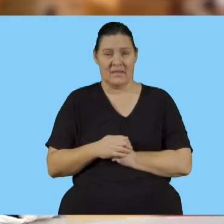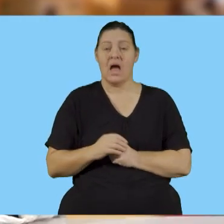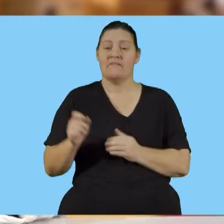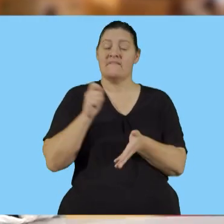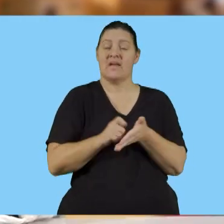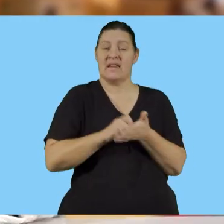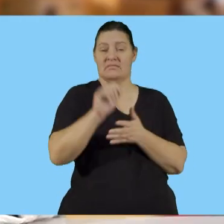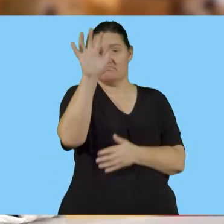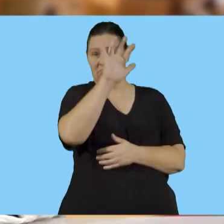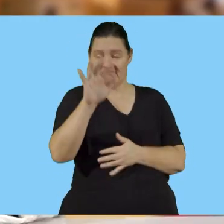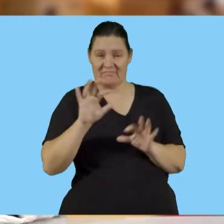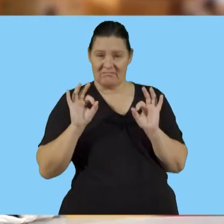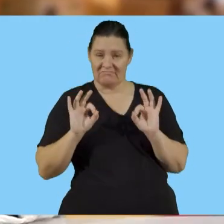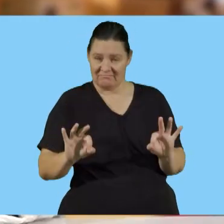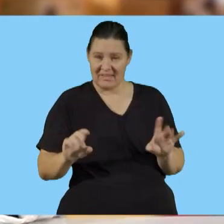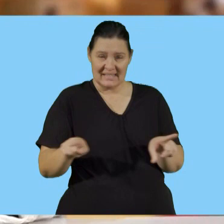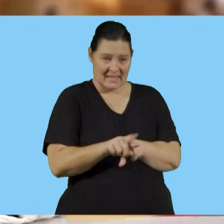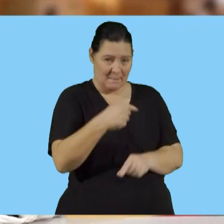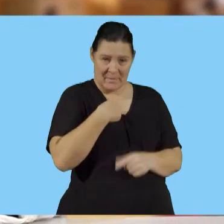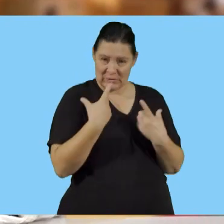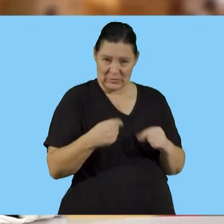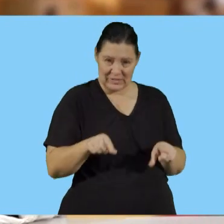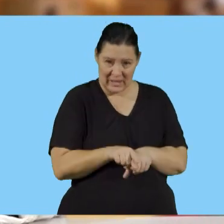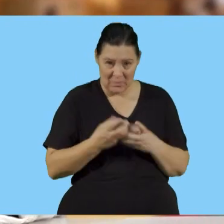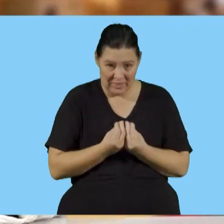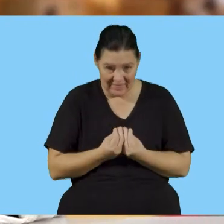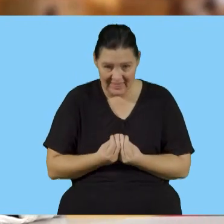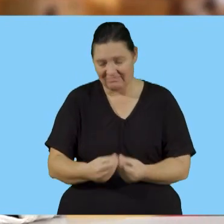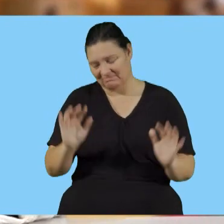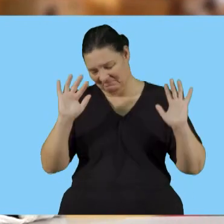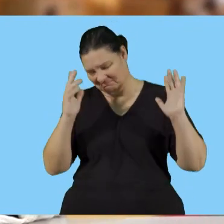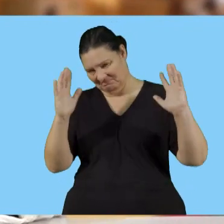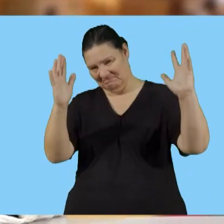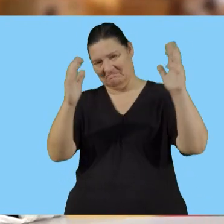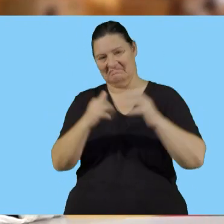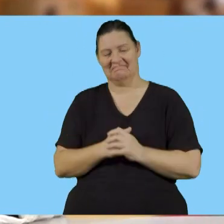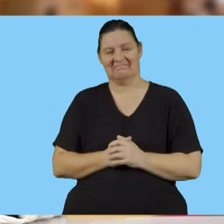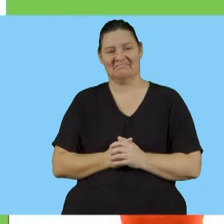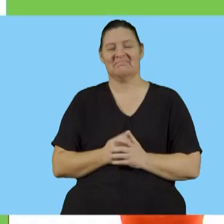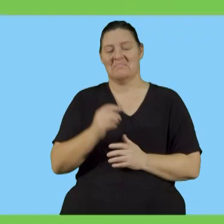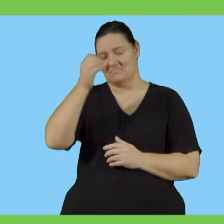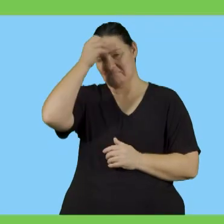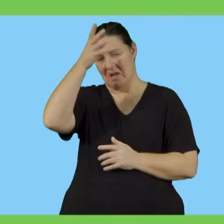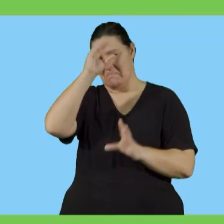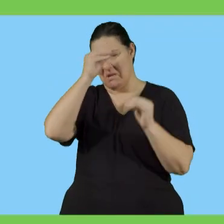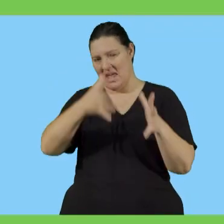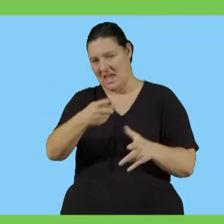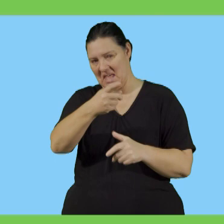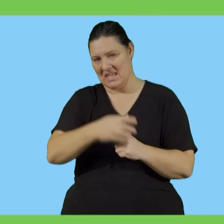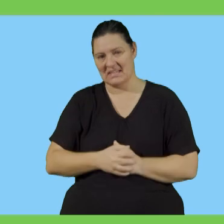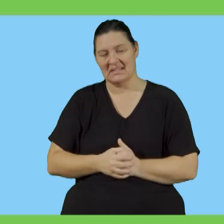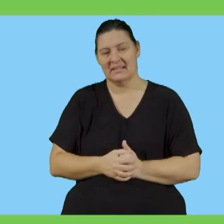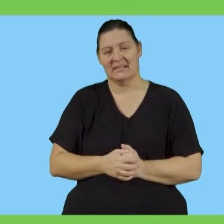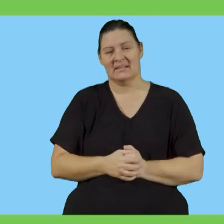if you completed this correctly, the way that I have just done it with you, congratulations, smart